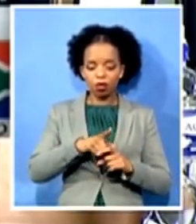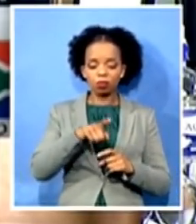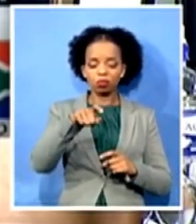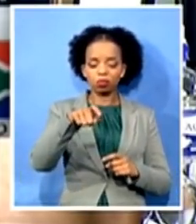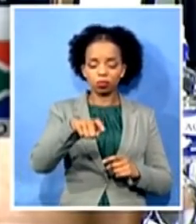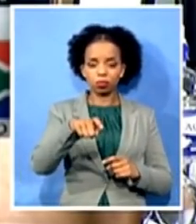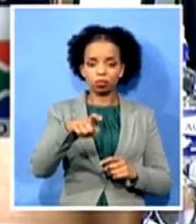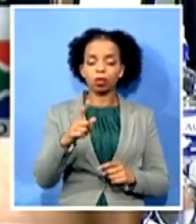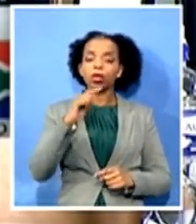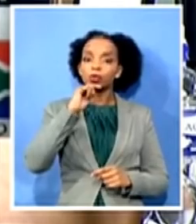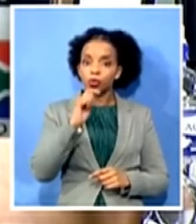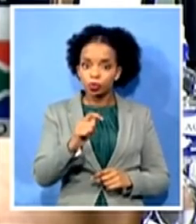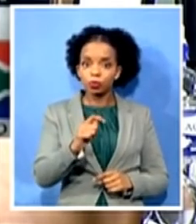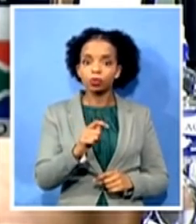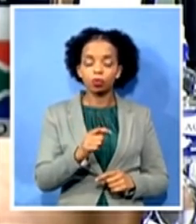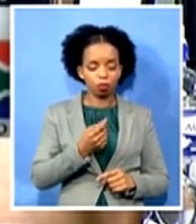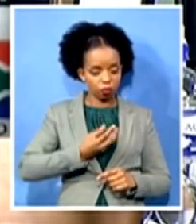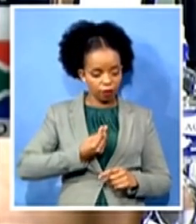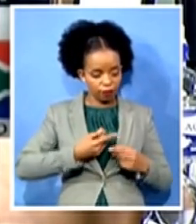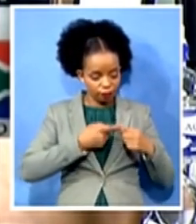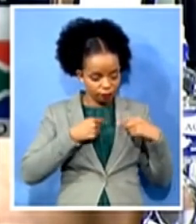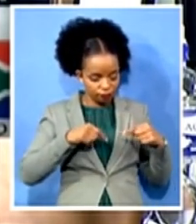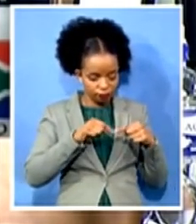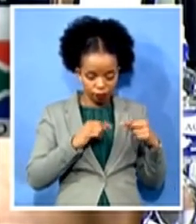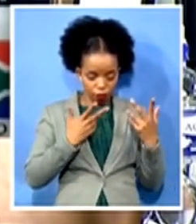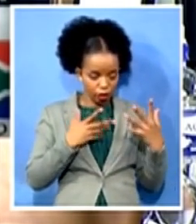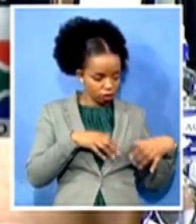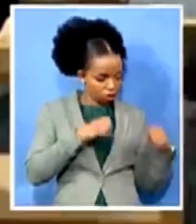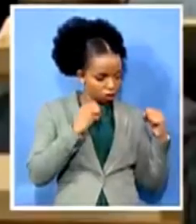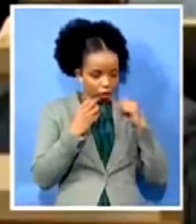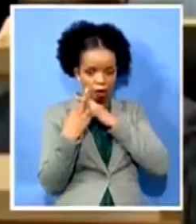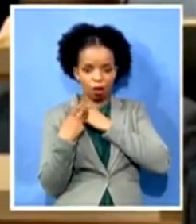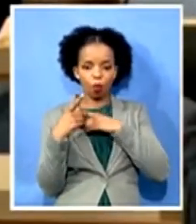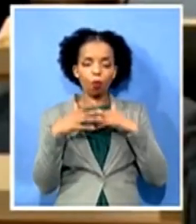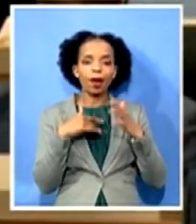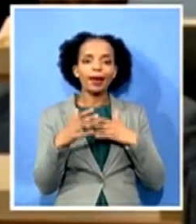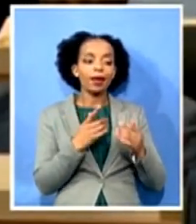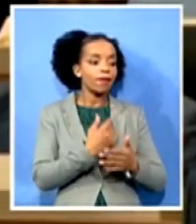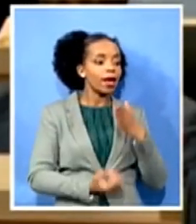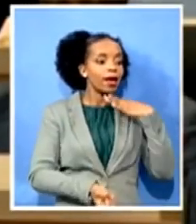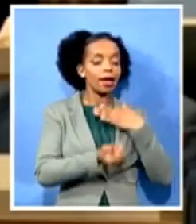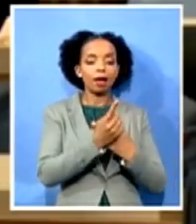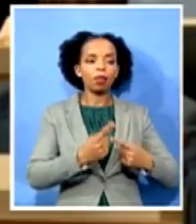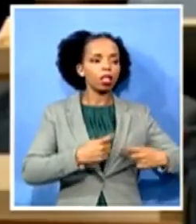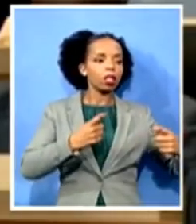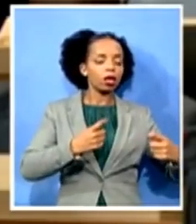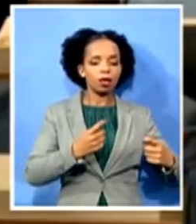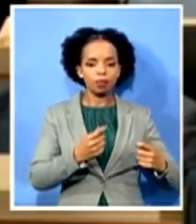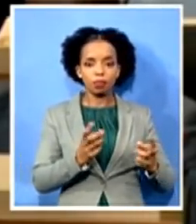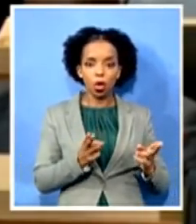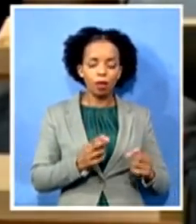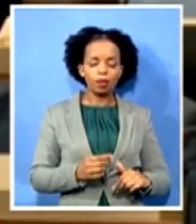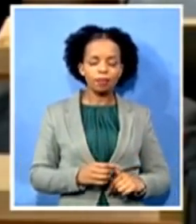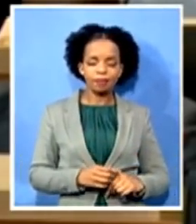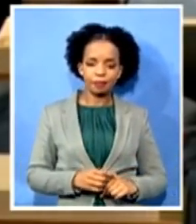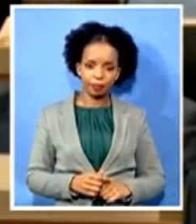accounted for whatever irregularity. No, but what would you have done as MEC? Had you been told during